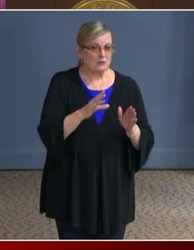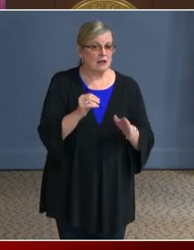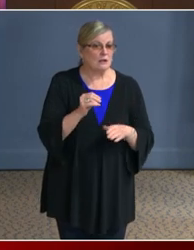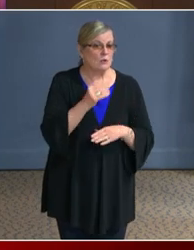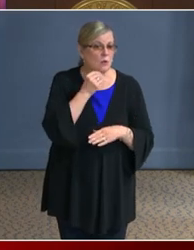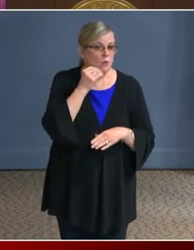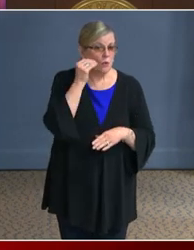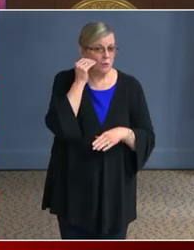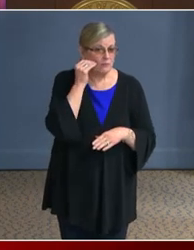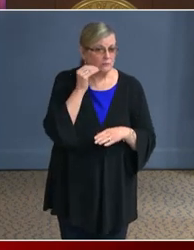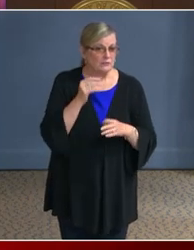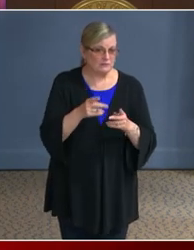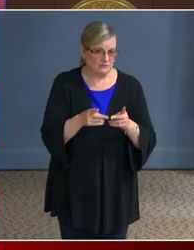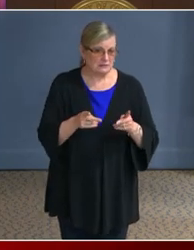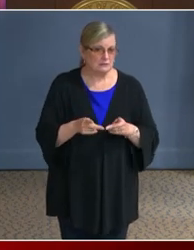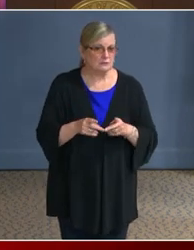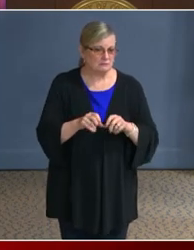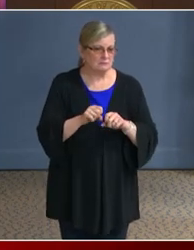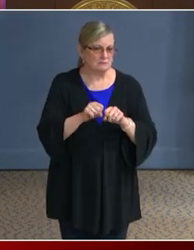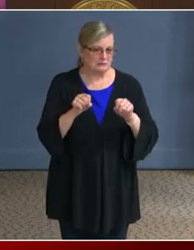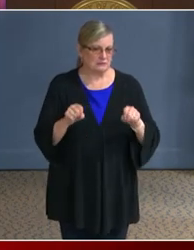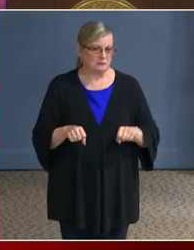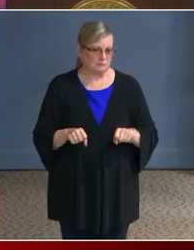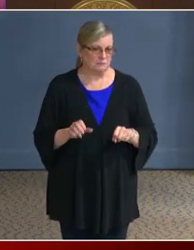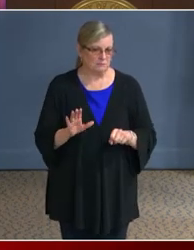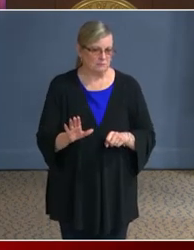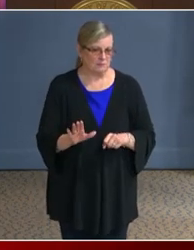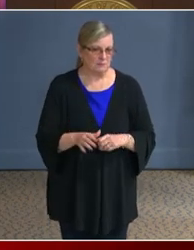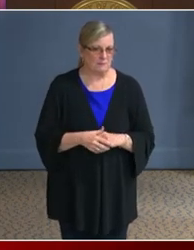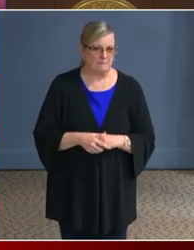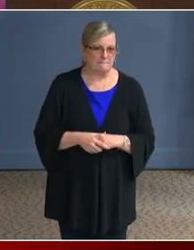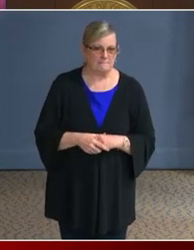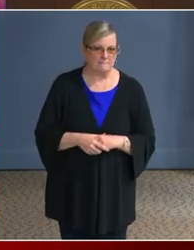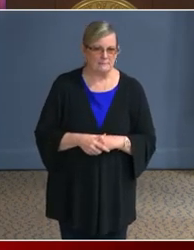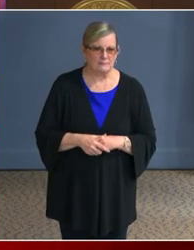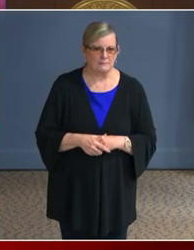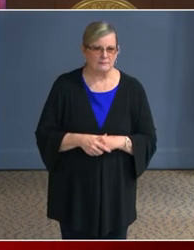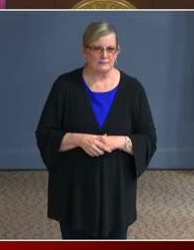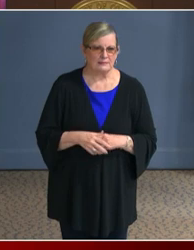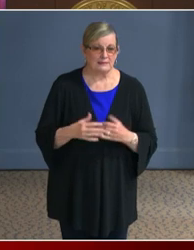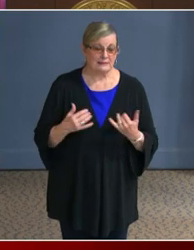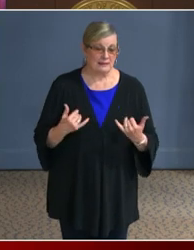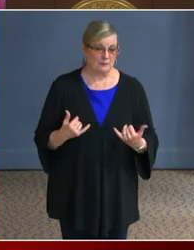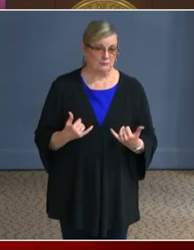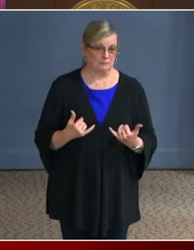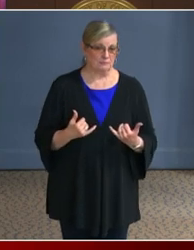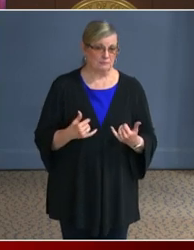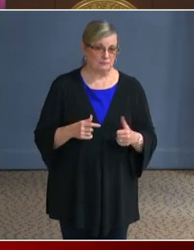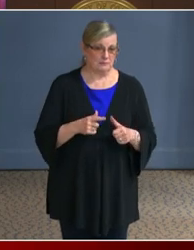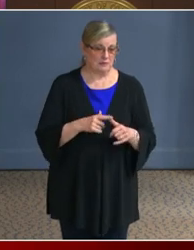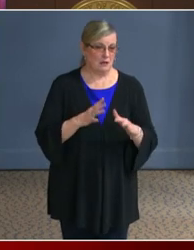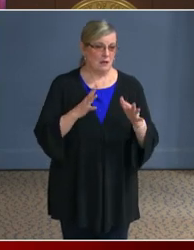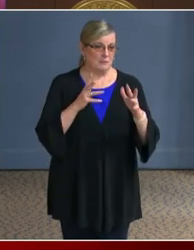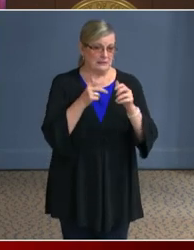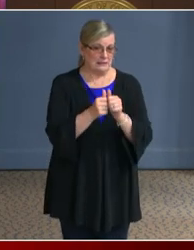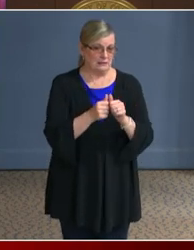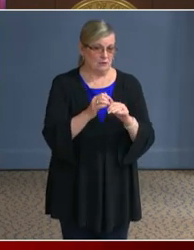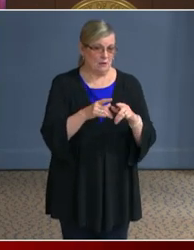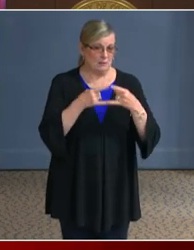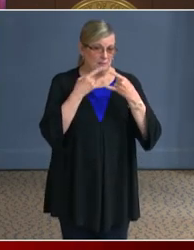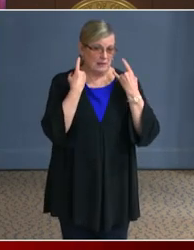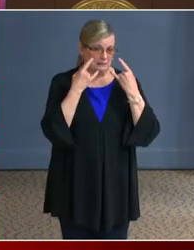correctional facilities. And finally, in addition to the updated mask guidance and an updated guidance for